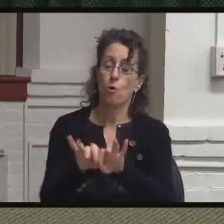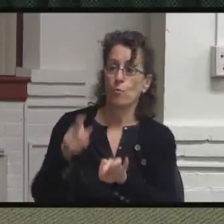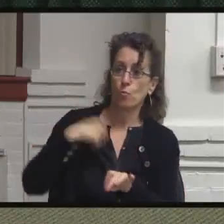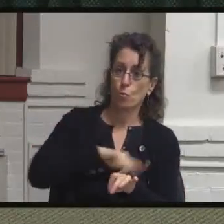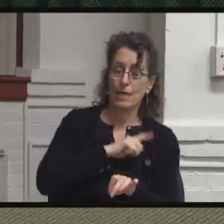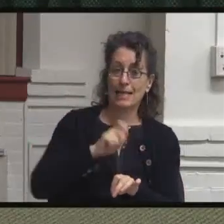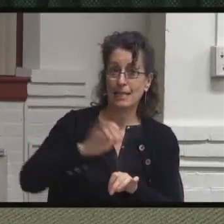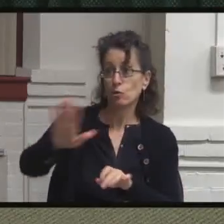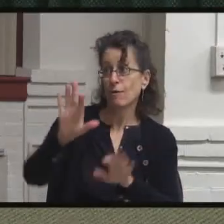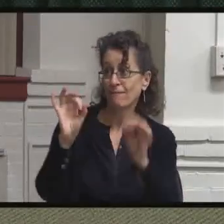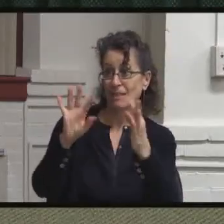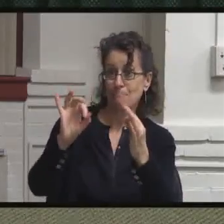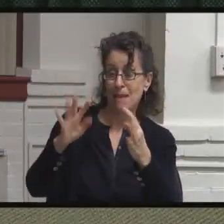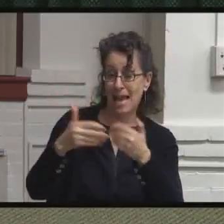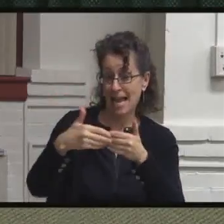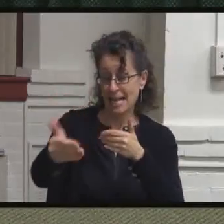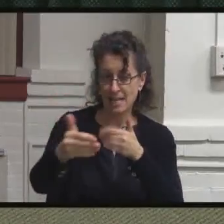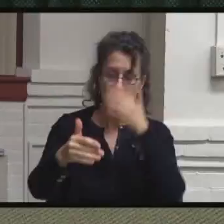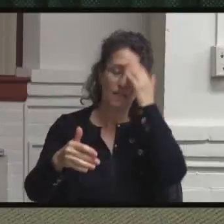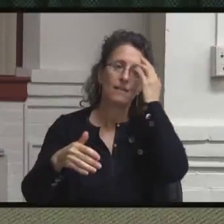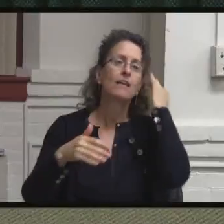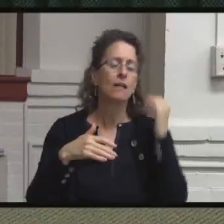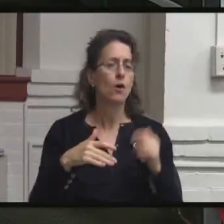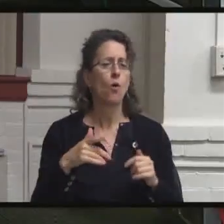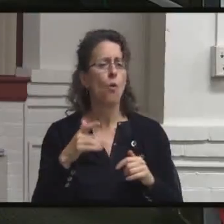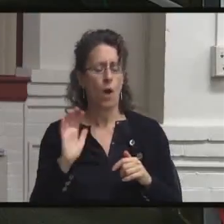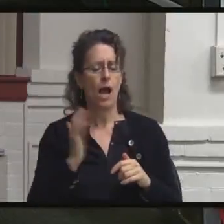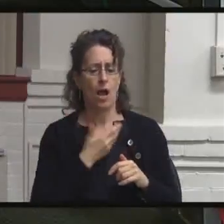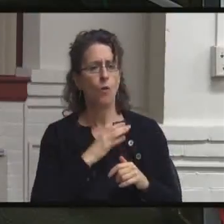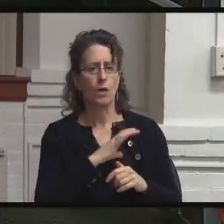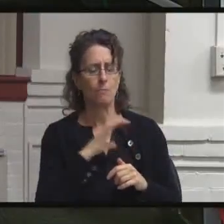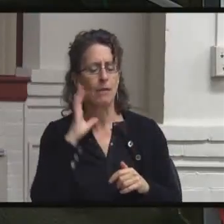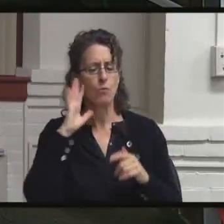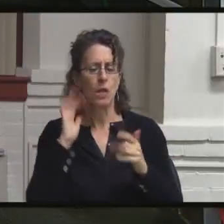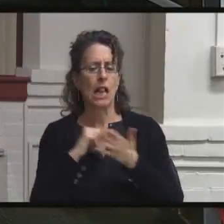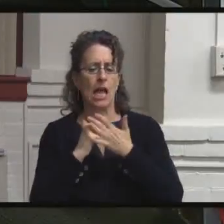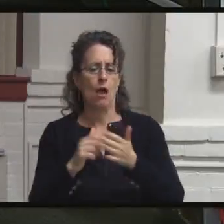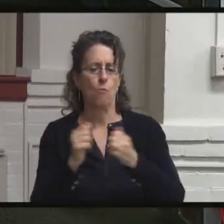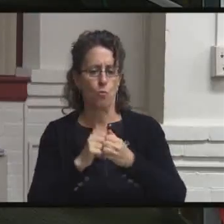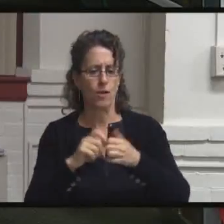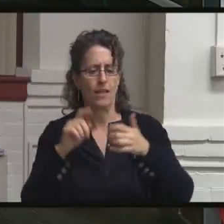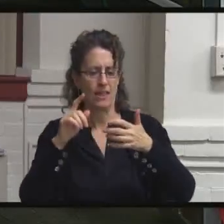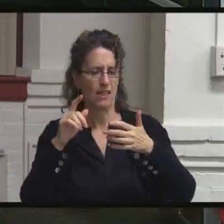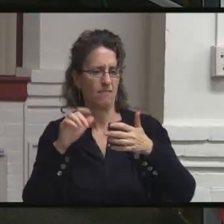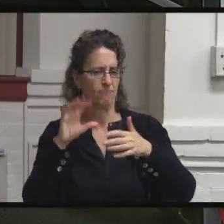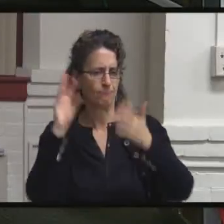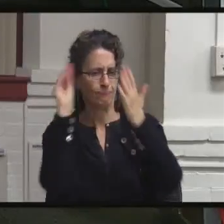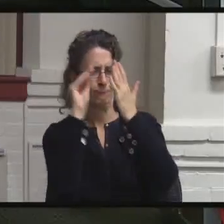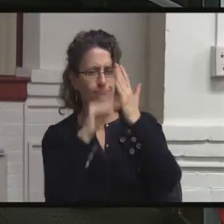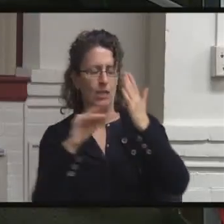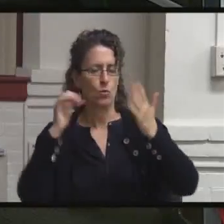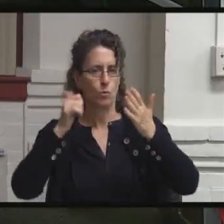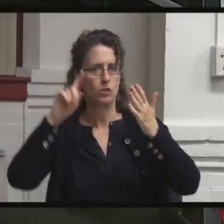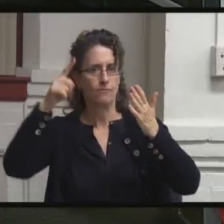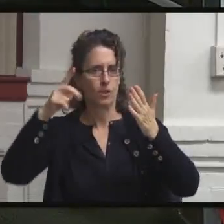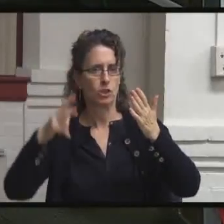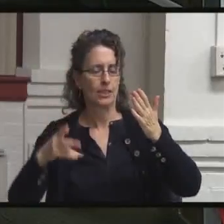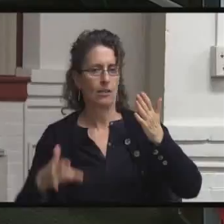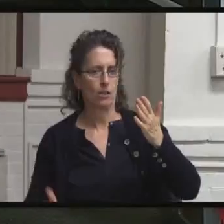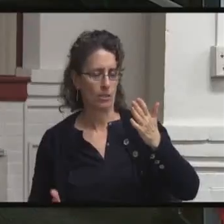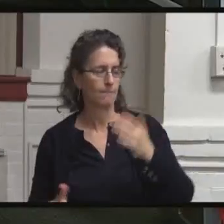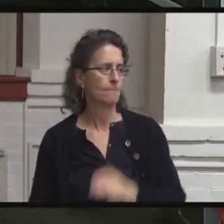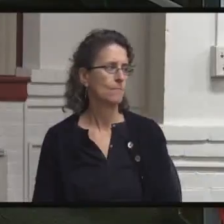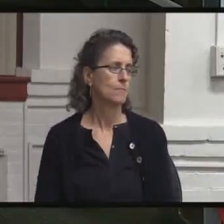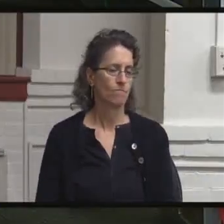Yeah. And I think it will be an important job for our committee to prioritize these projects, as you said. Help us figure it out. And